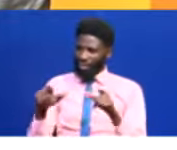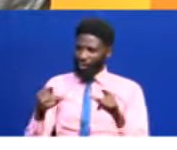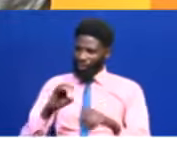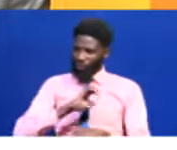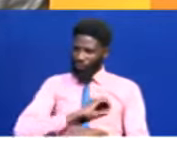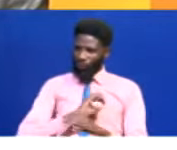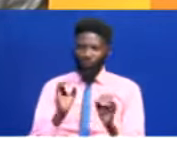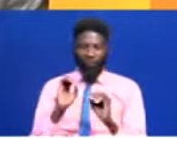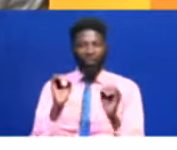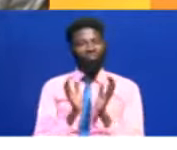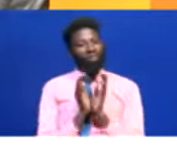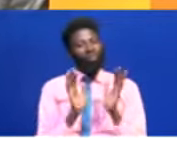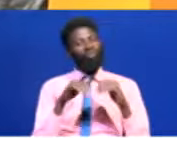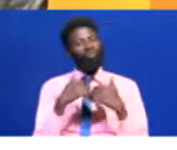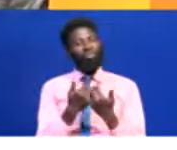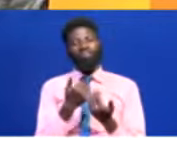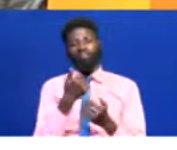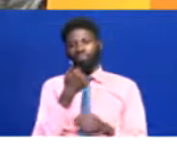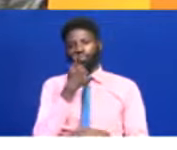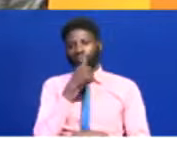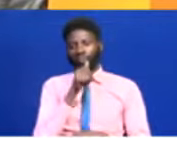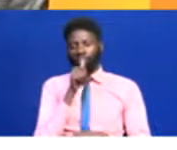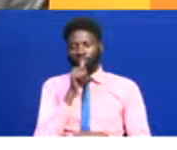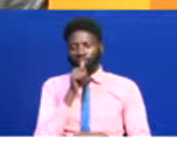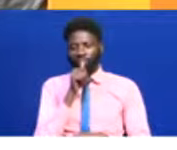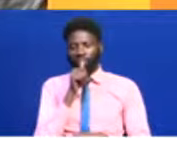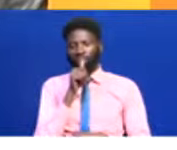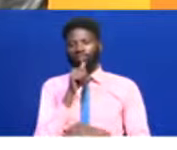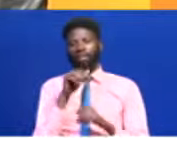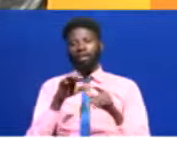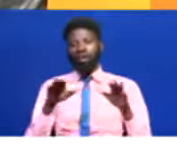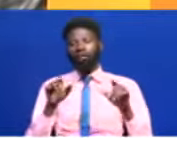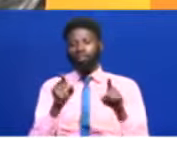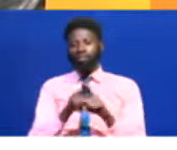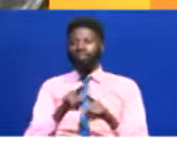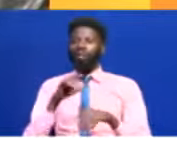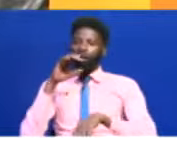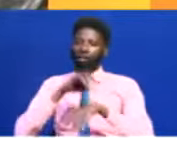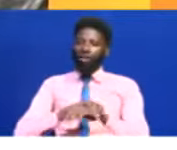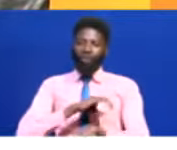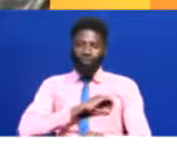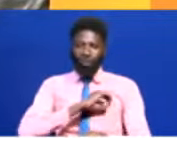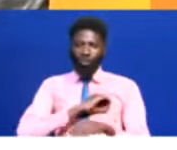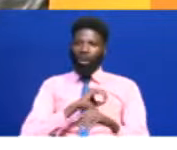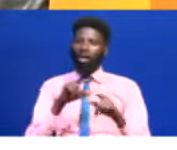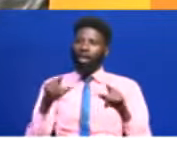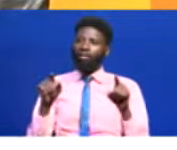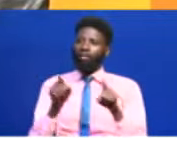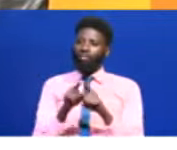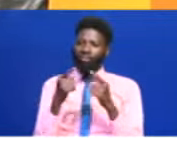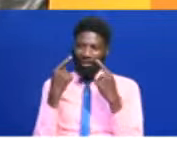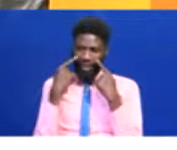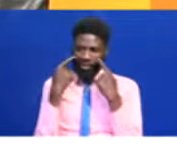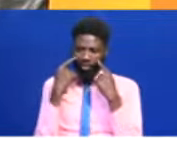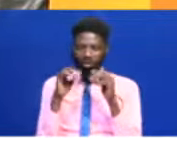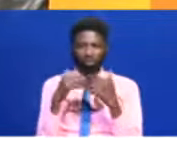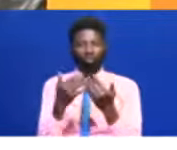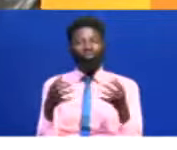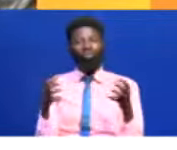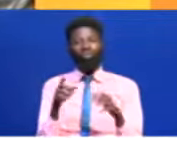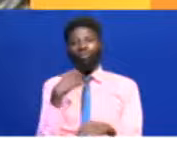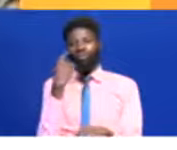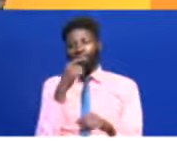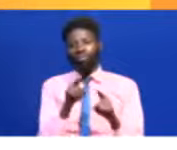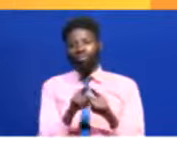in either public or government land to be settled, and also look into those who are